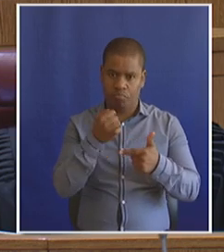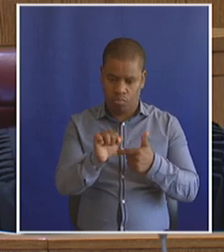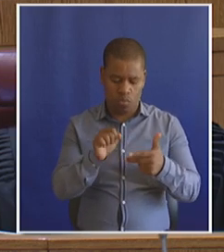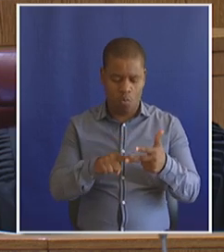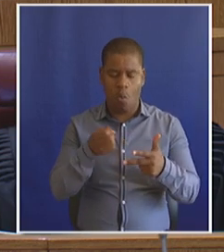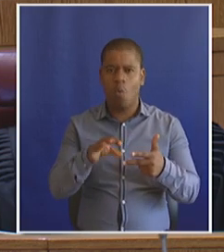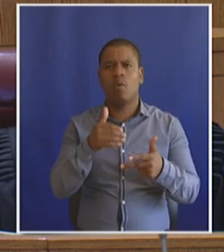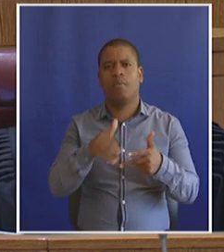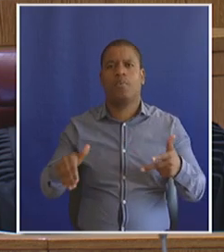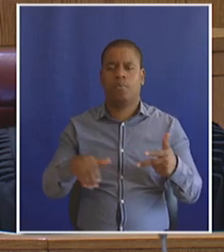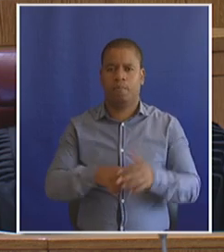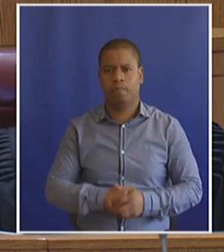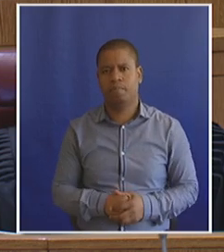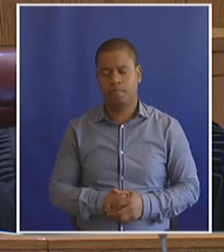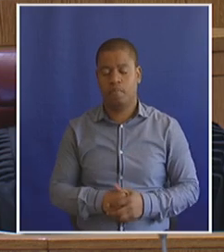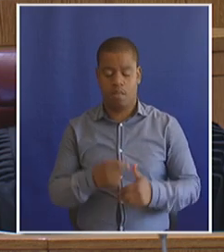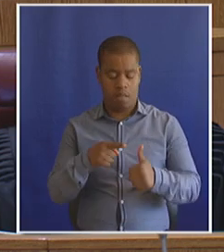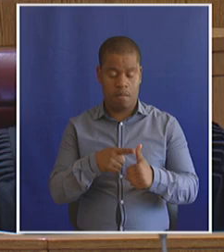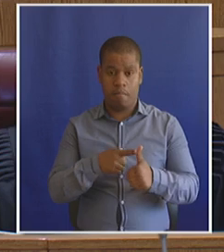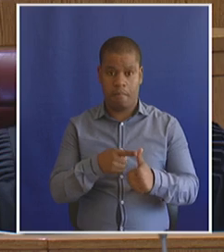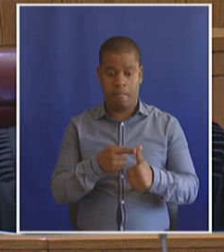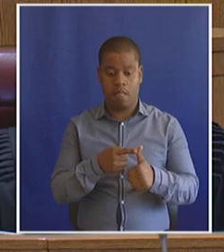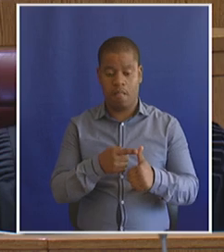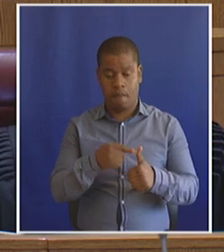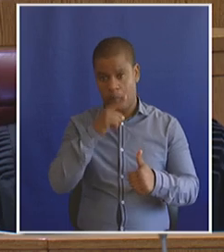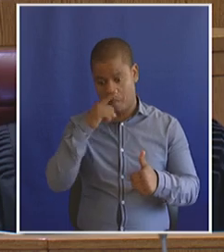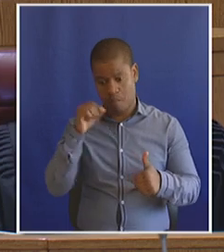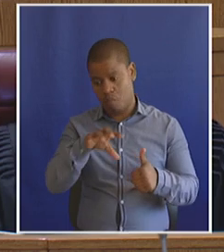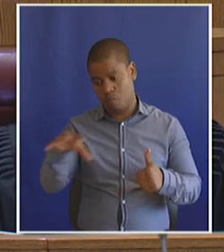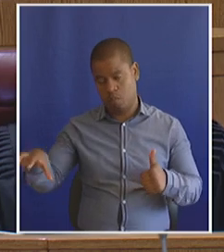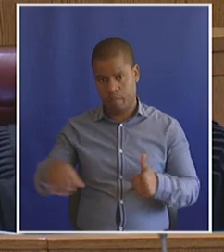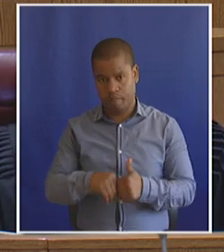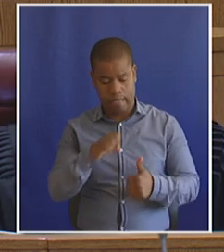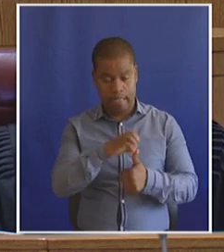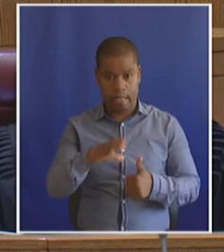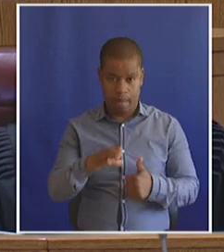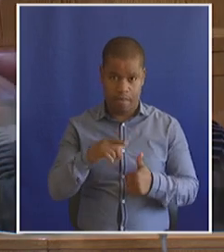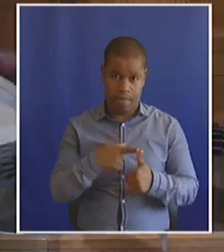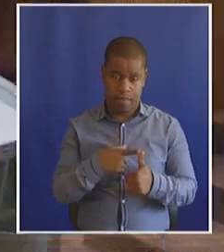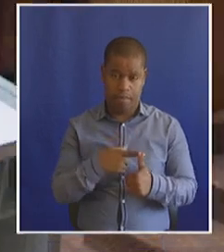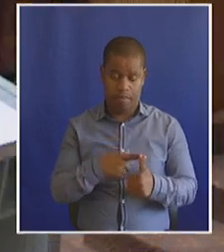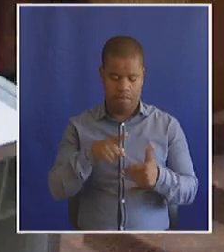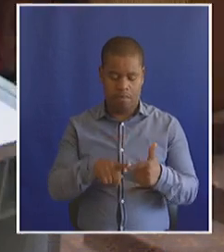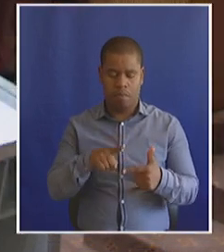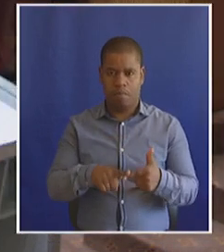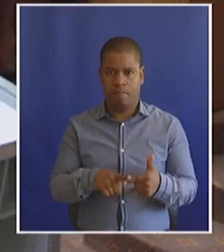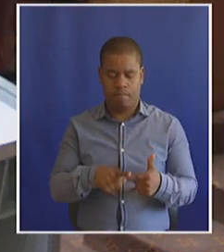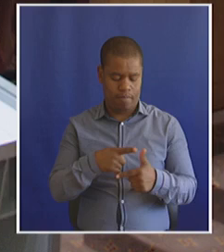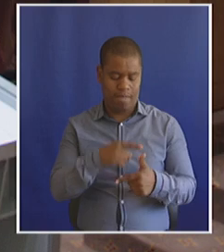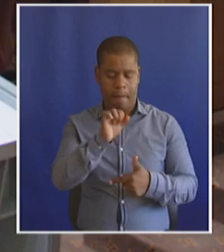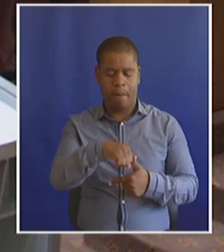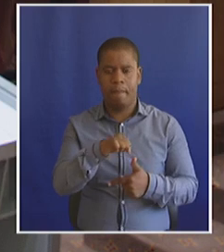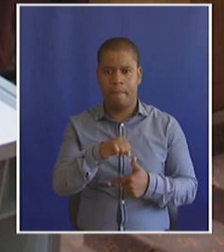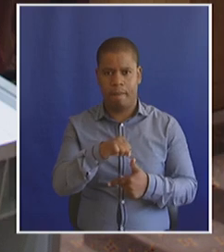button. I now call upon the provinces. Eastern Cape? Eastern Cape